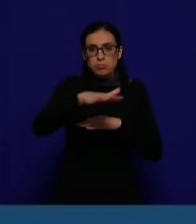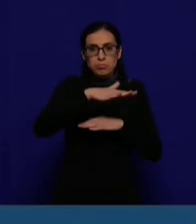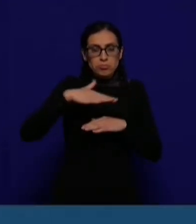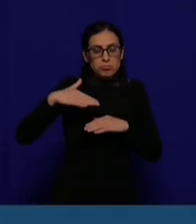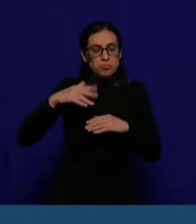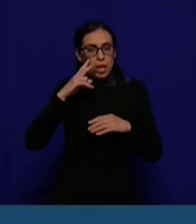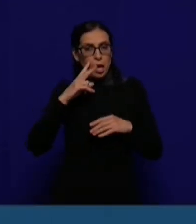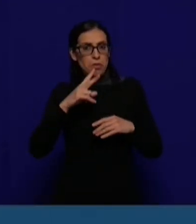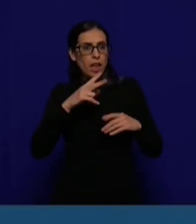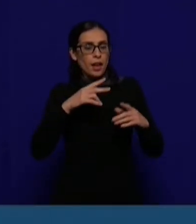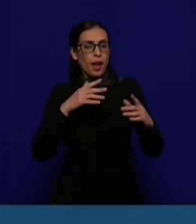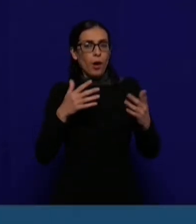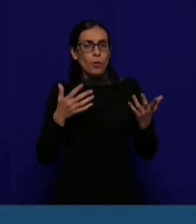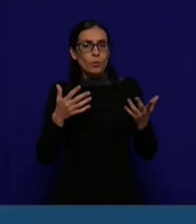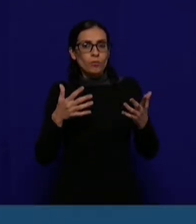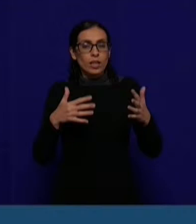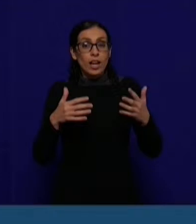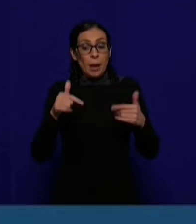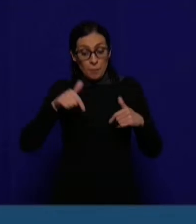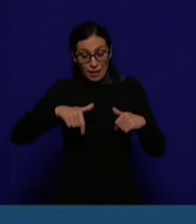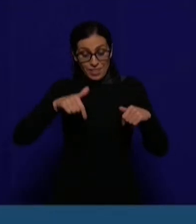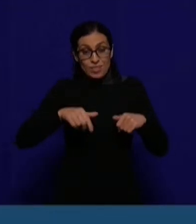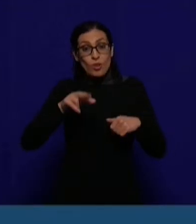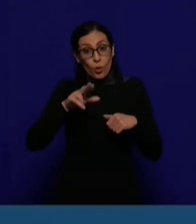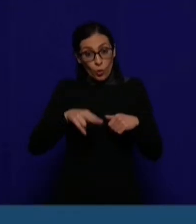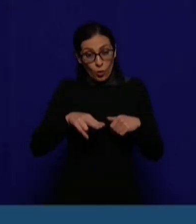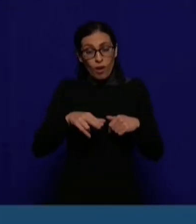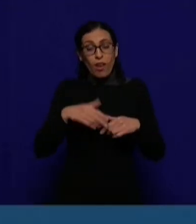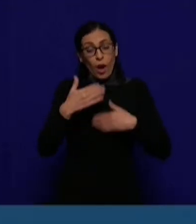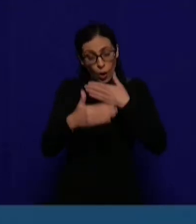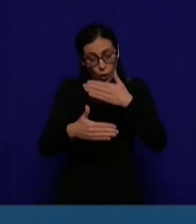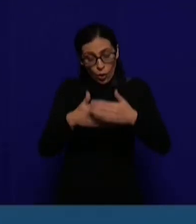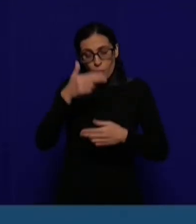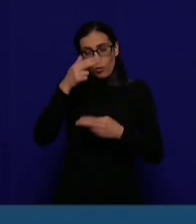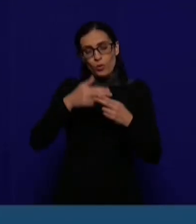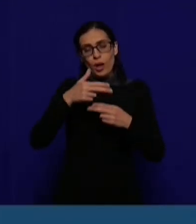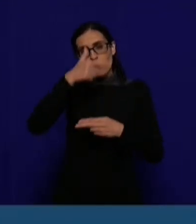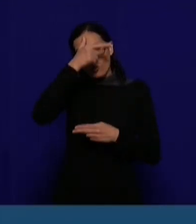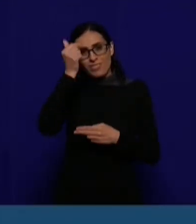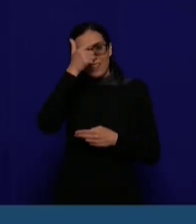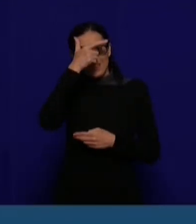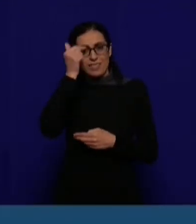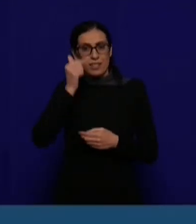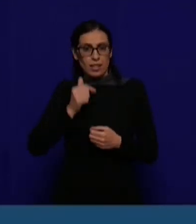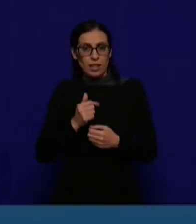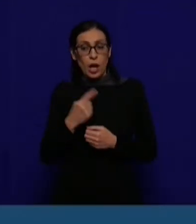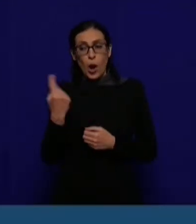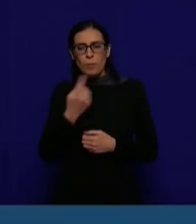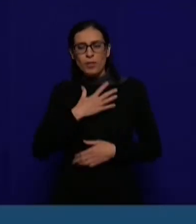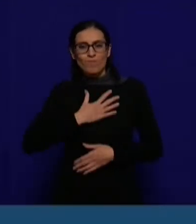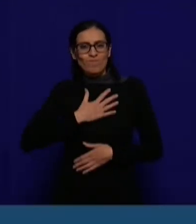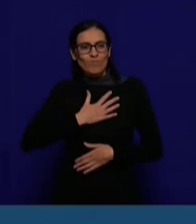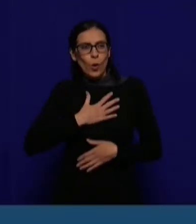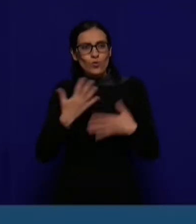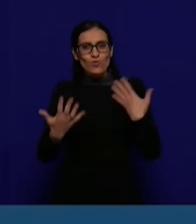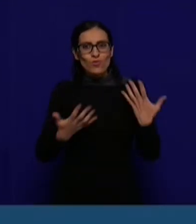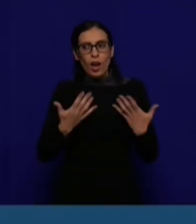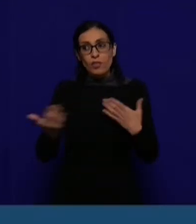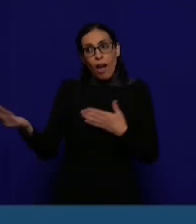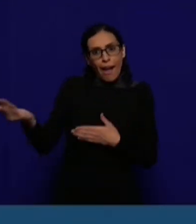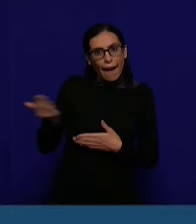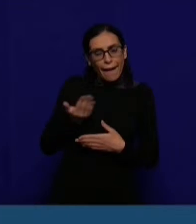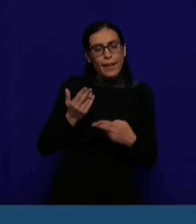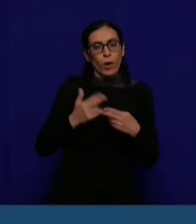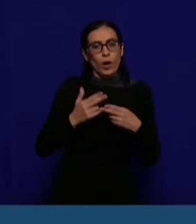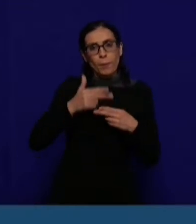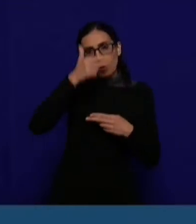naraw kemm huwa importanti li anka bħalissa speċjalment tibqgħu nagħmlu testing u importanti li kull min ikollu s-sintomi jiġi mill-ewwel biex